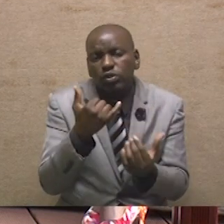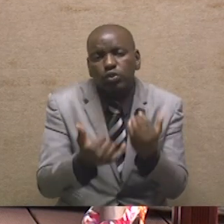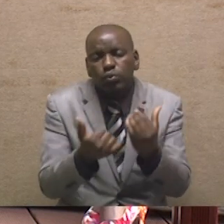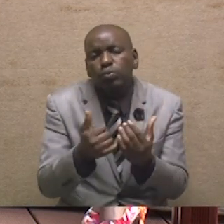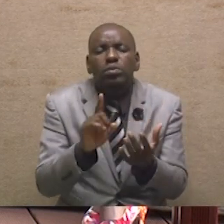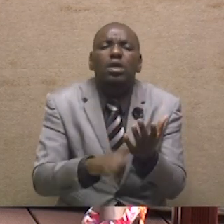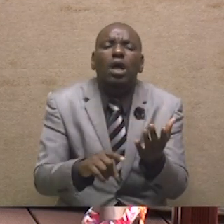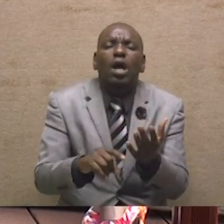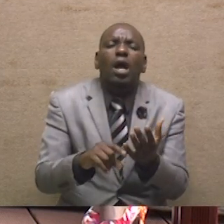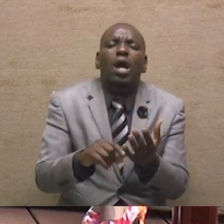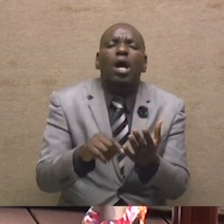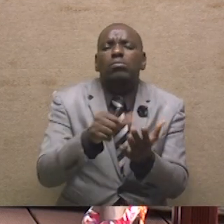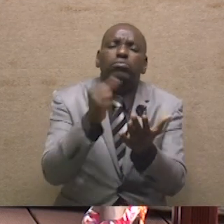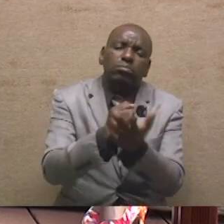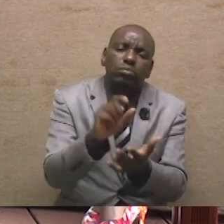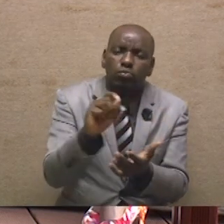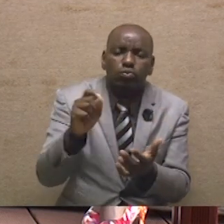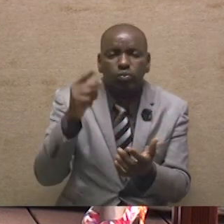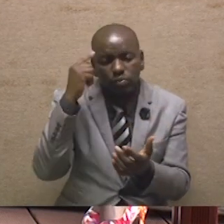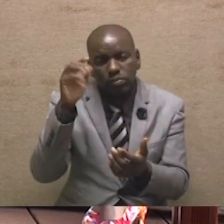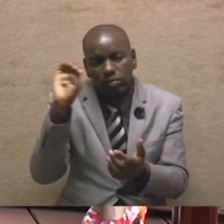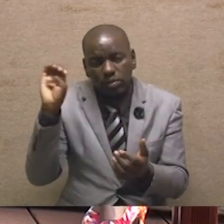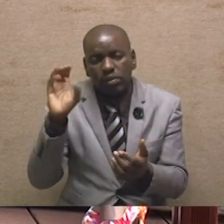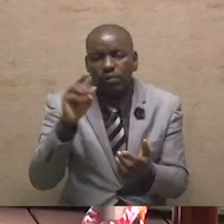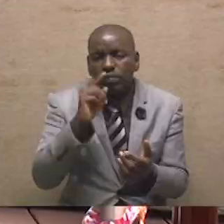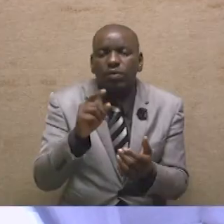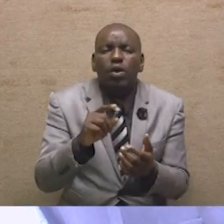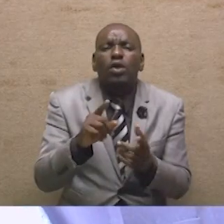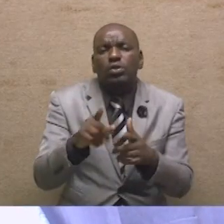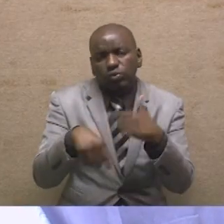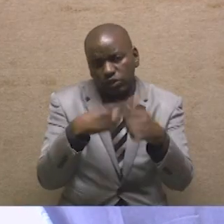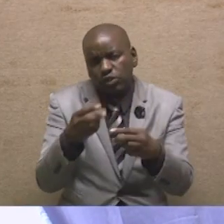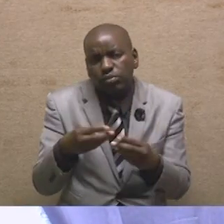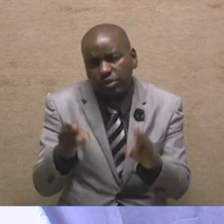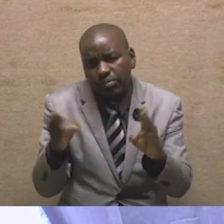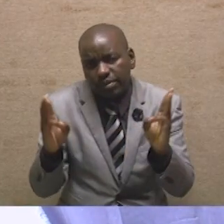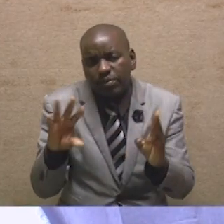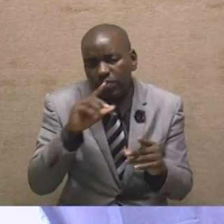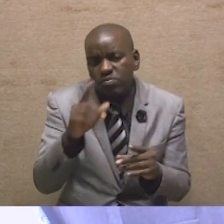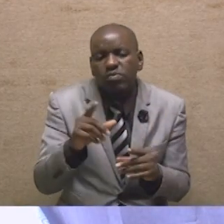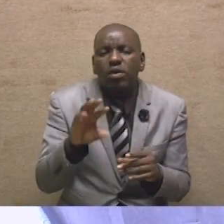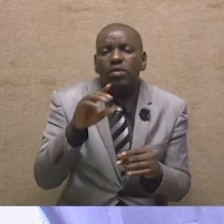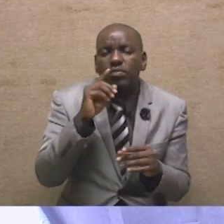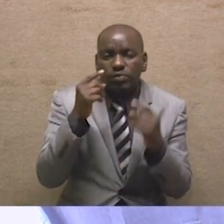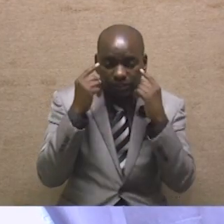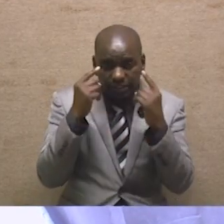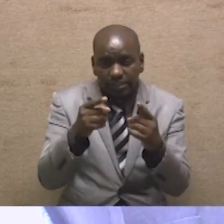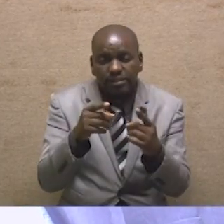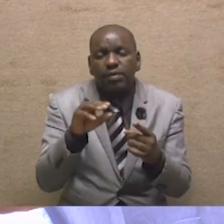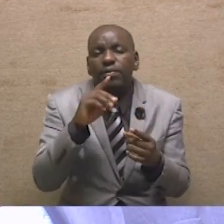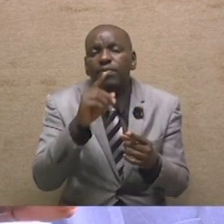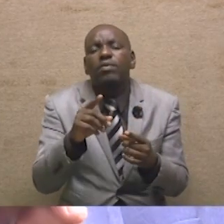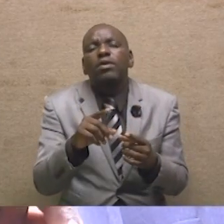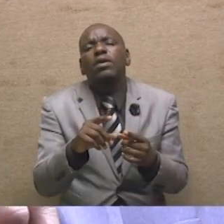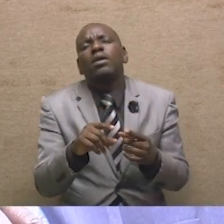registered schools looking to have their children registered for exams. So it is a growing problem, but we